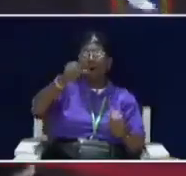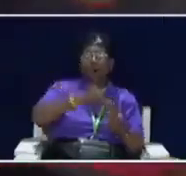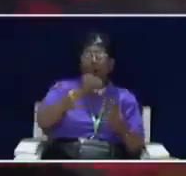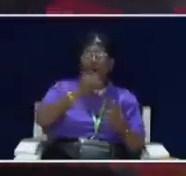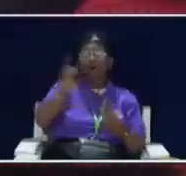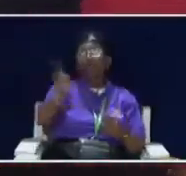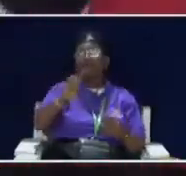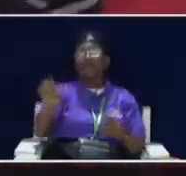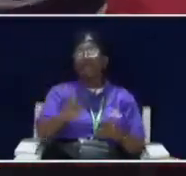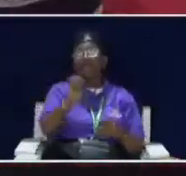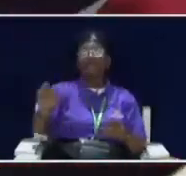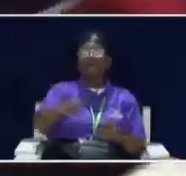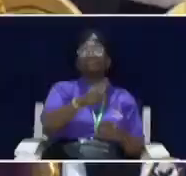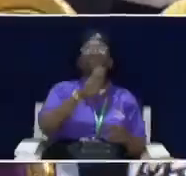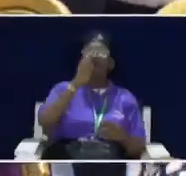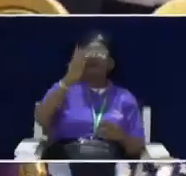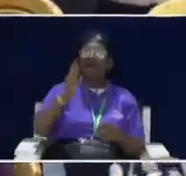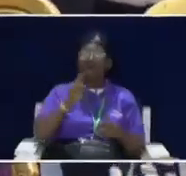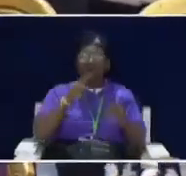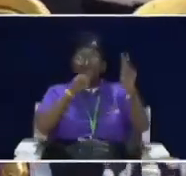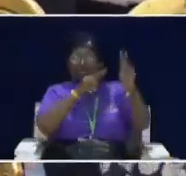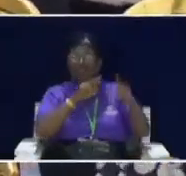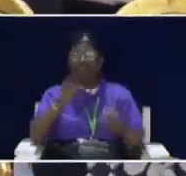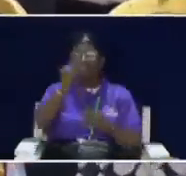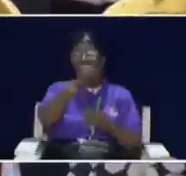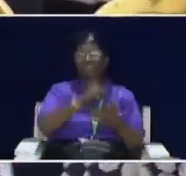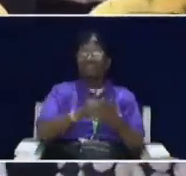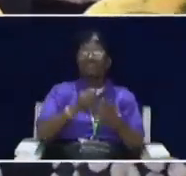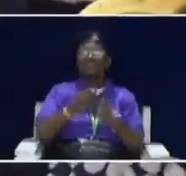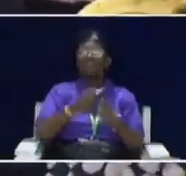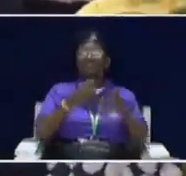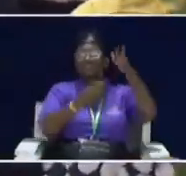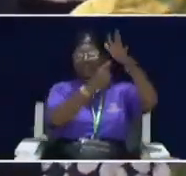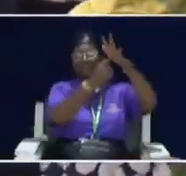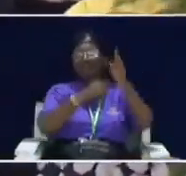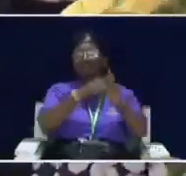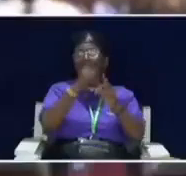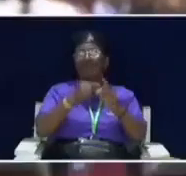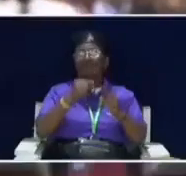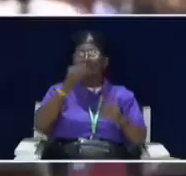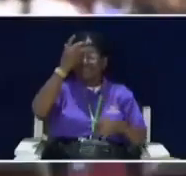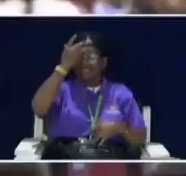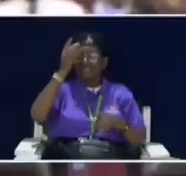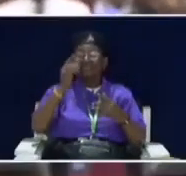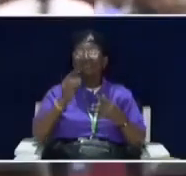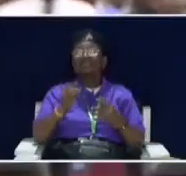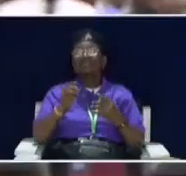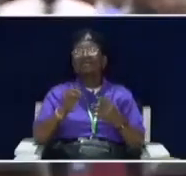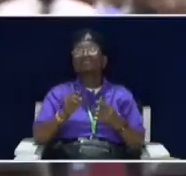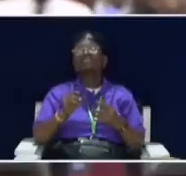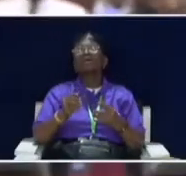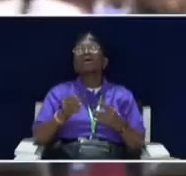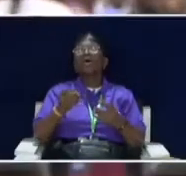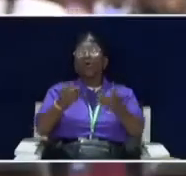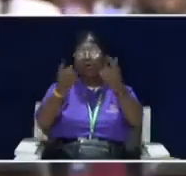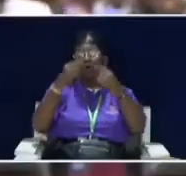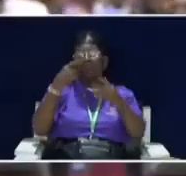or driving or anywhere. So we will take it from the top. When sickness comes knocking, you would say?